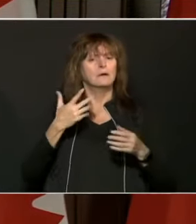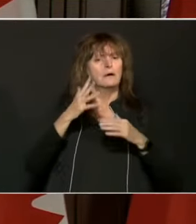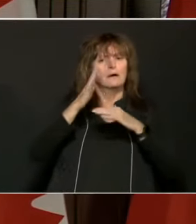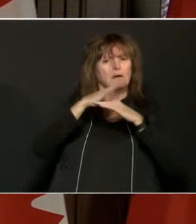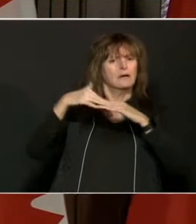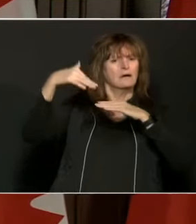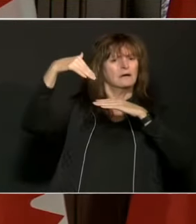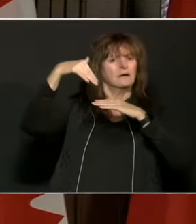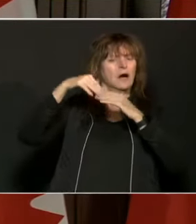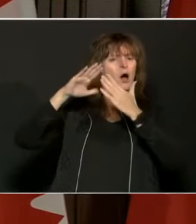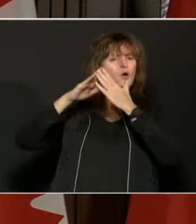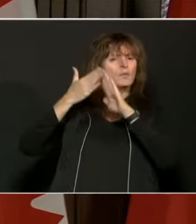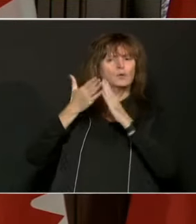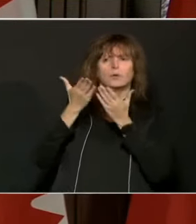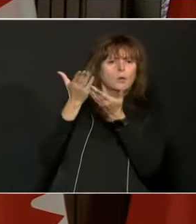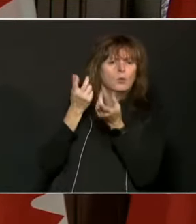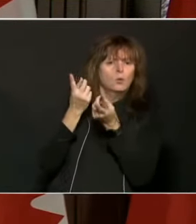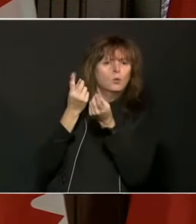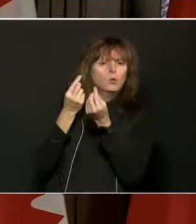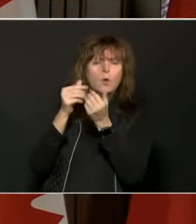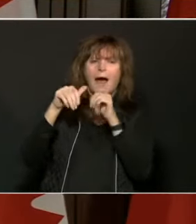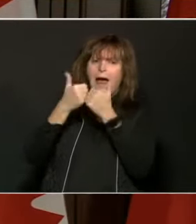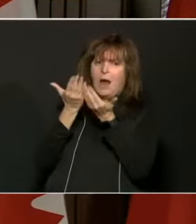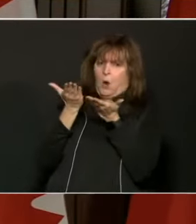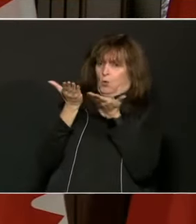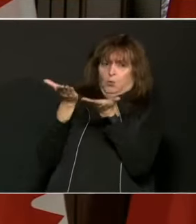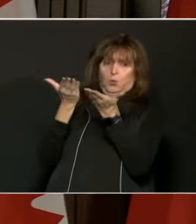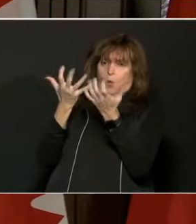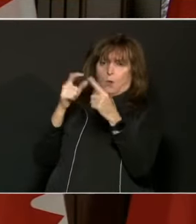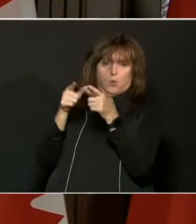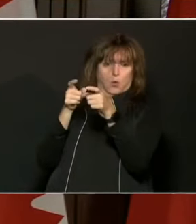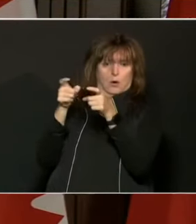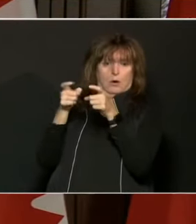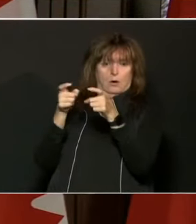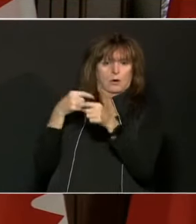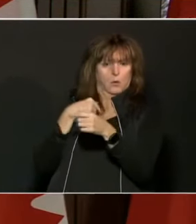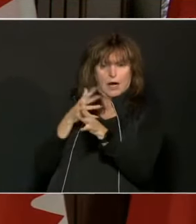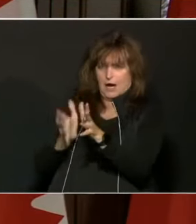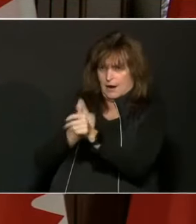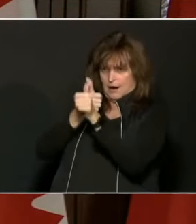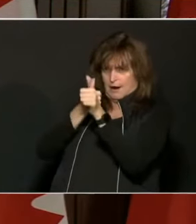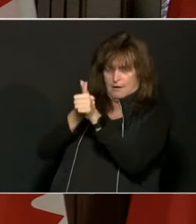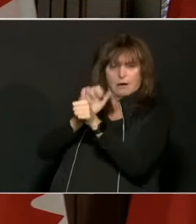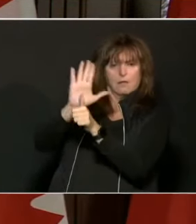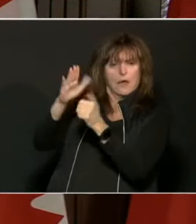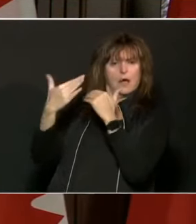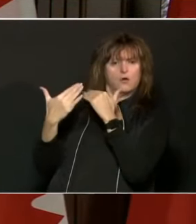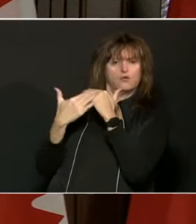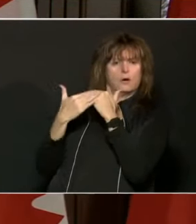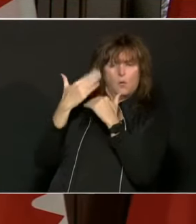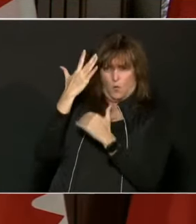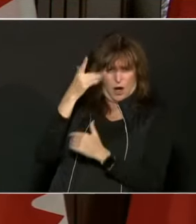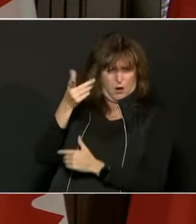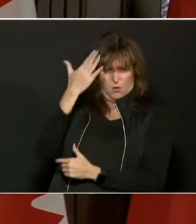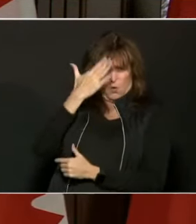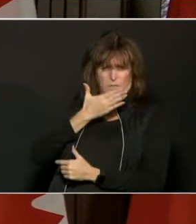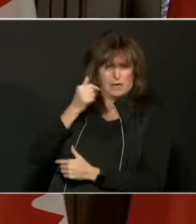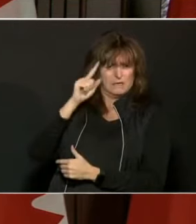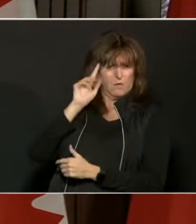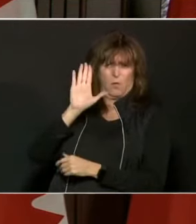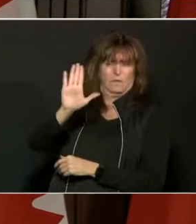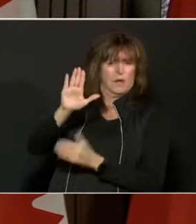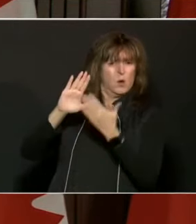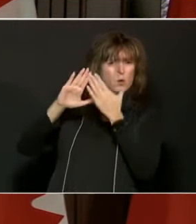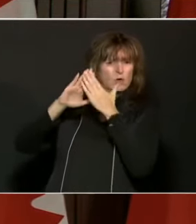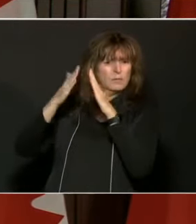handle this? And we're continually in communication with that because they know what's best for their solutions if we can help them and facilitate and support them in